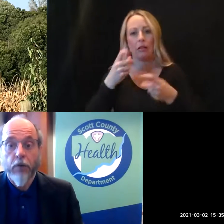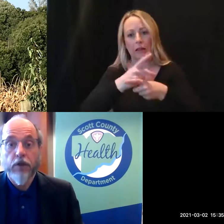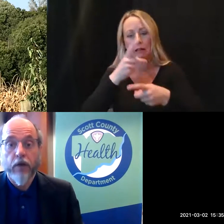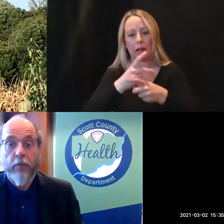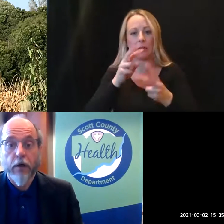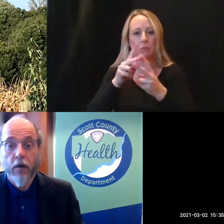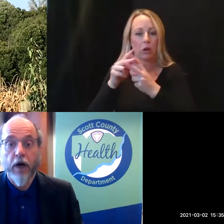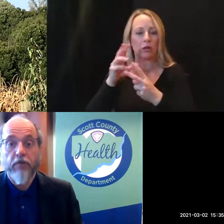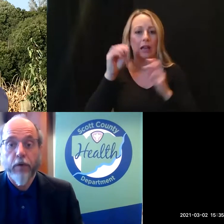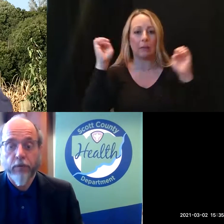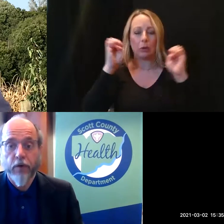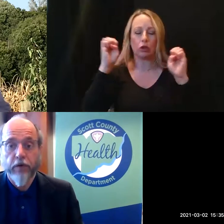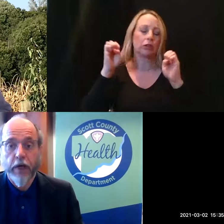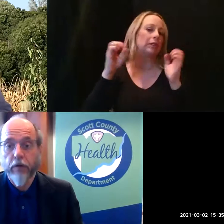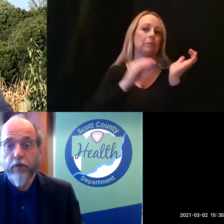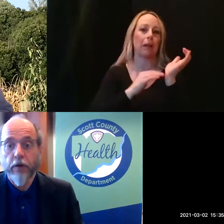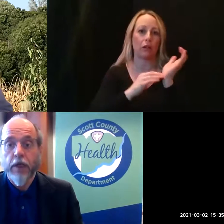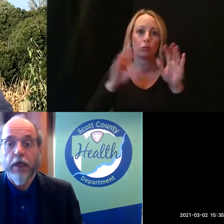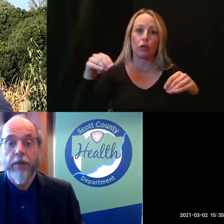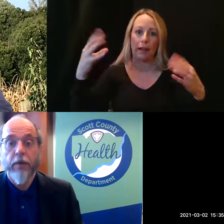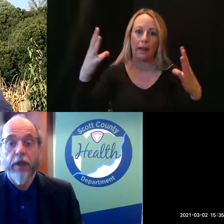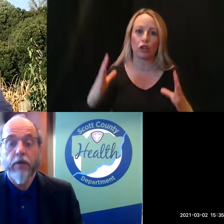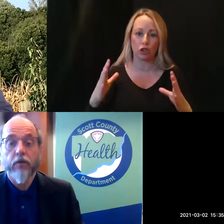and emergency medical providers for